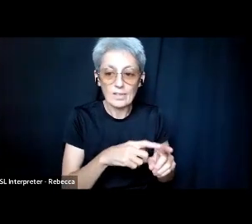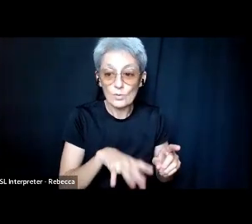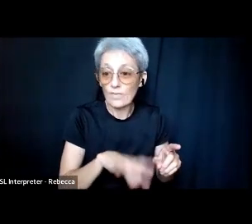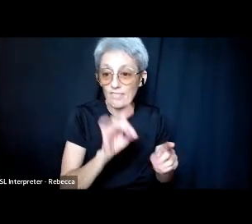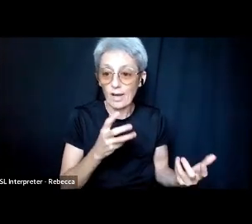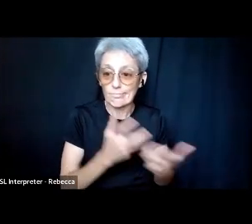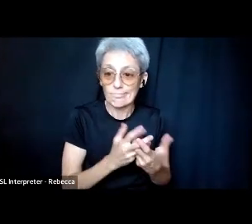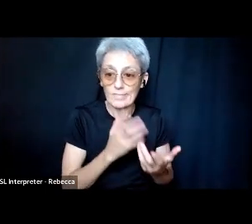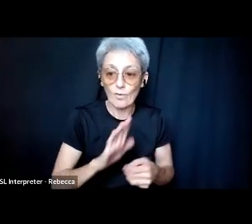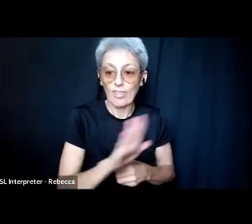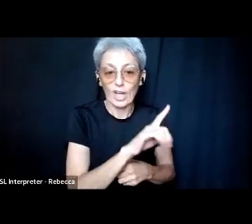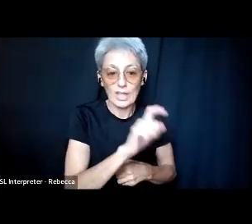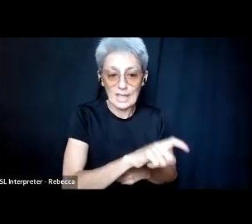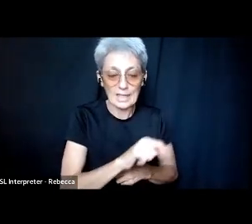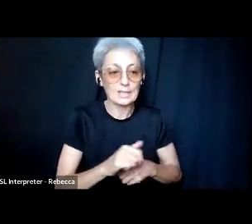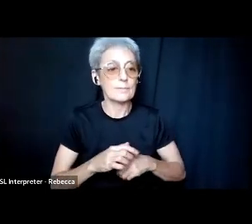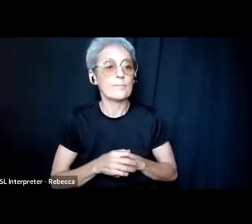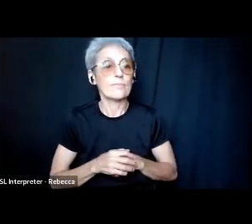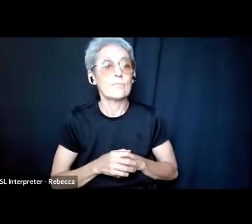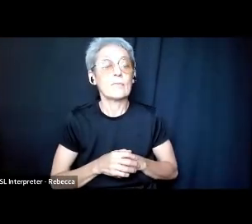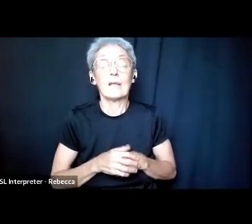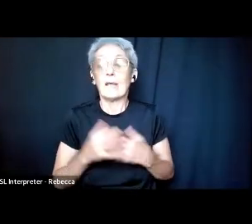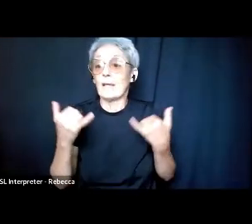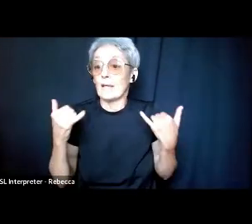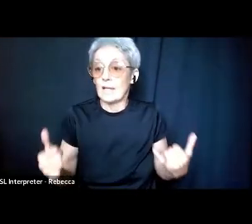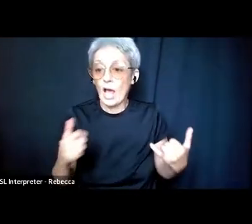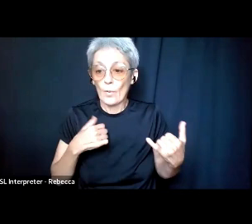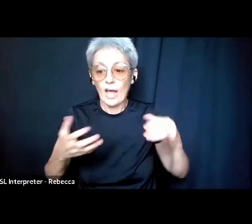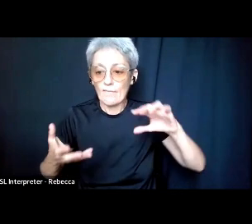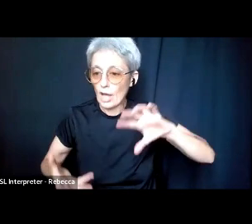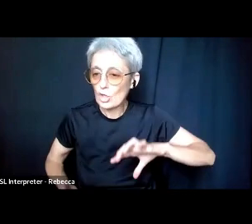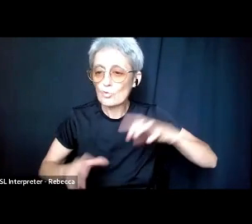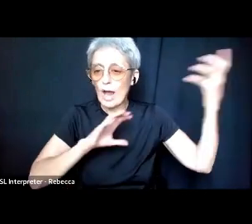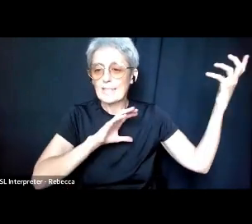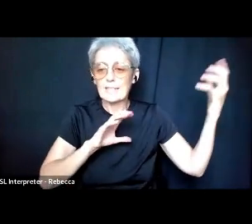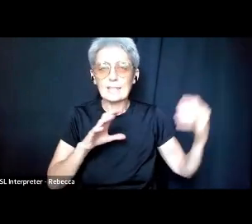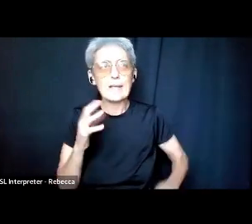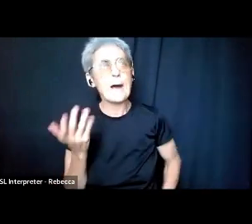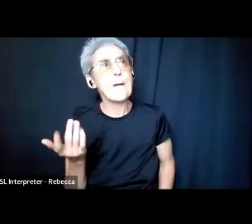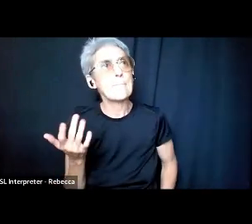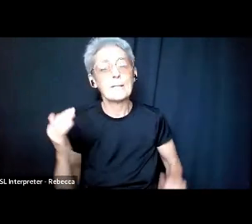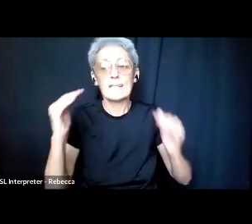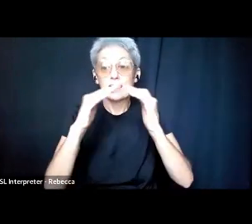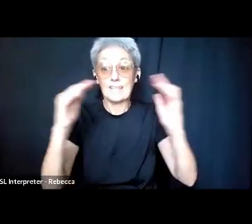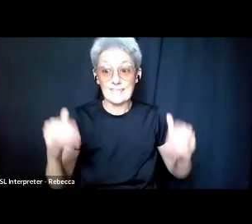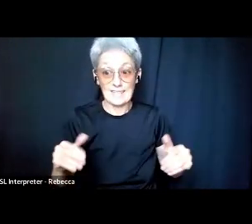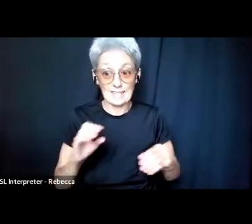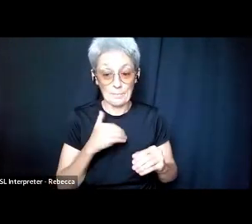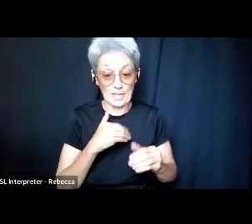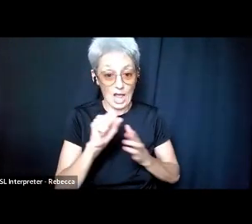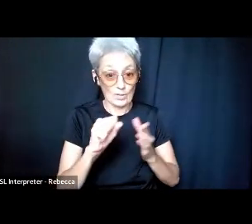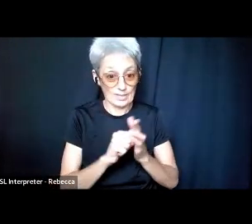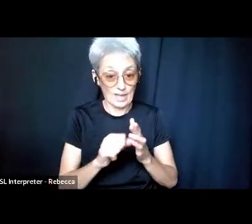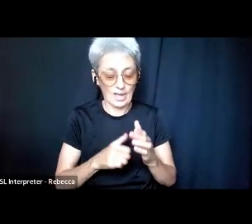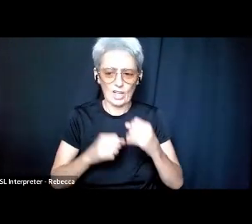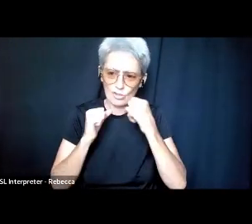We have a crisis system in our state that is very